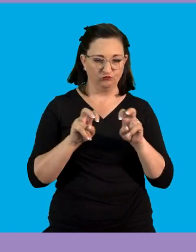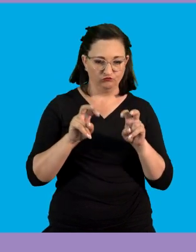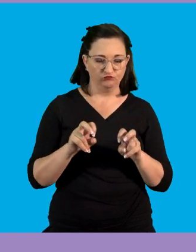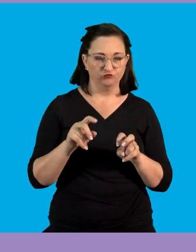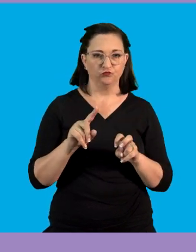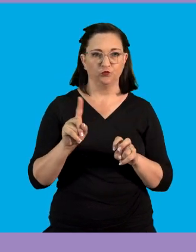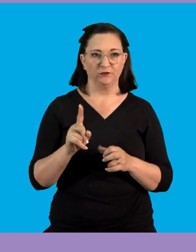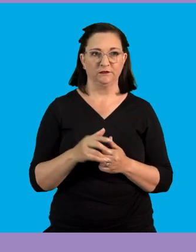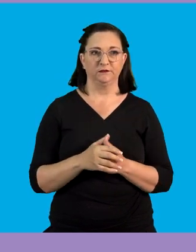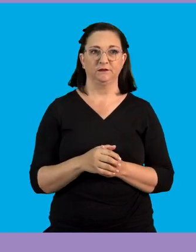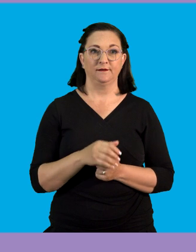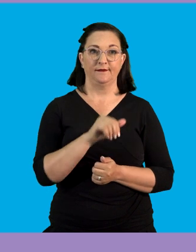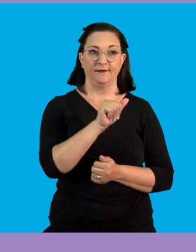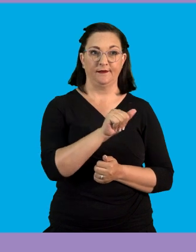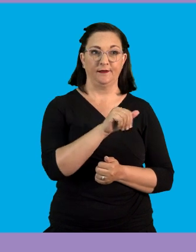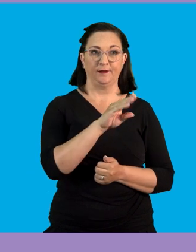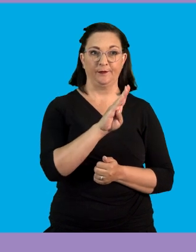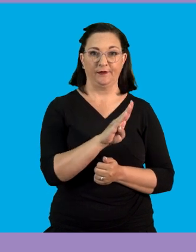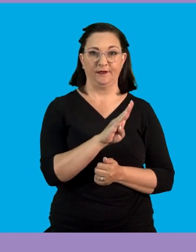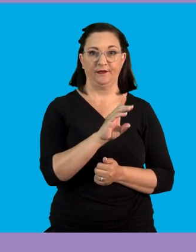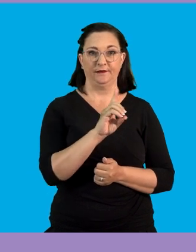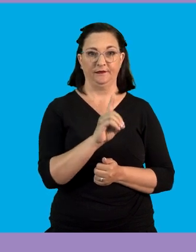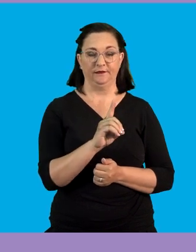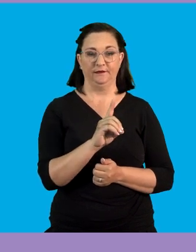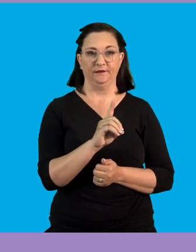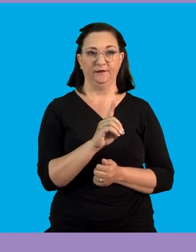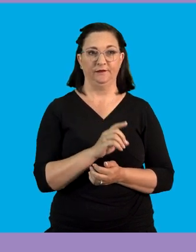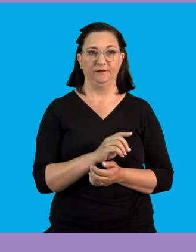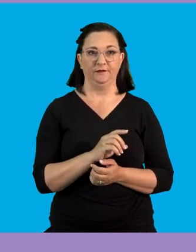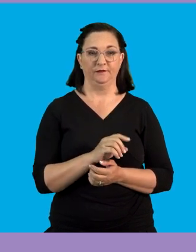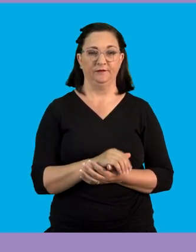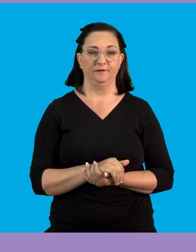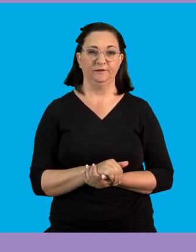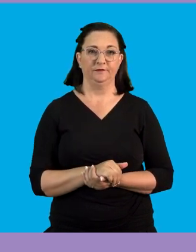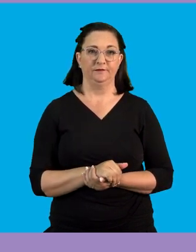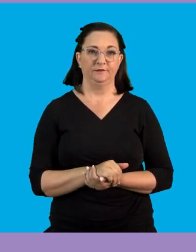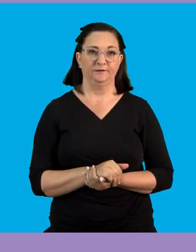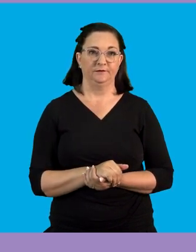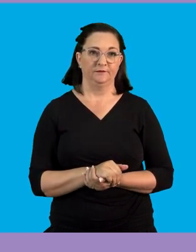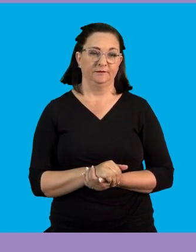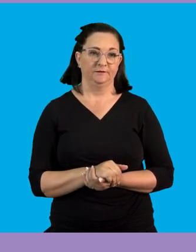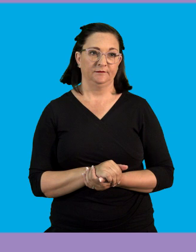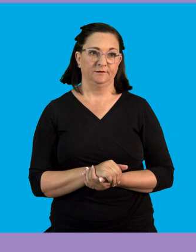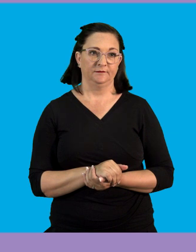we investigate this, you've realized that triangle ABD,